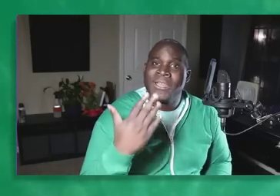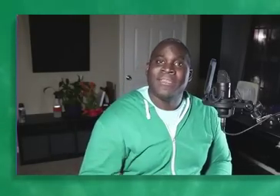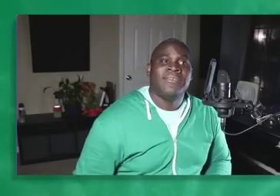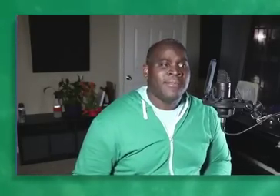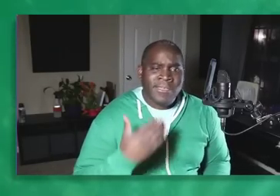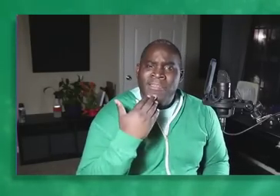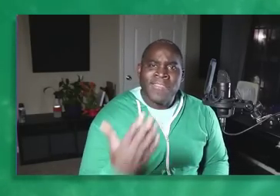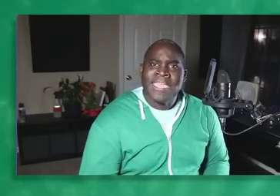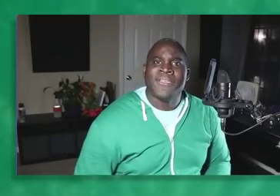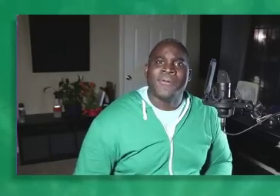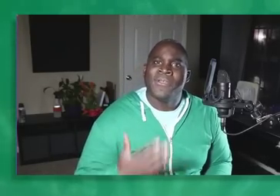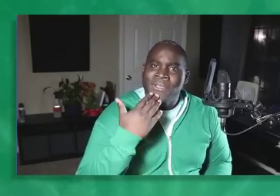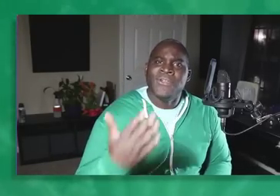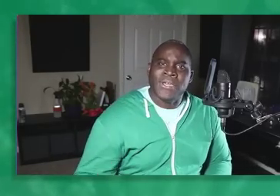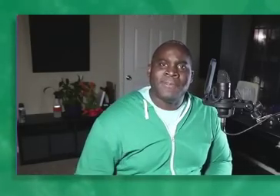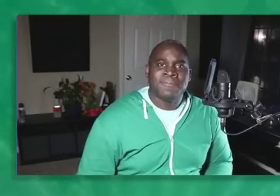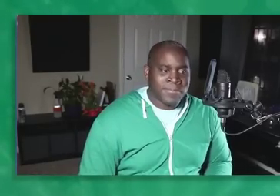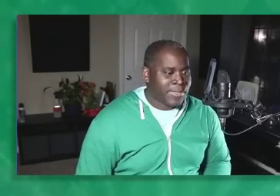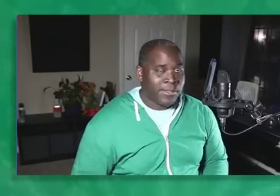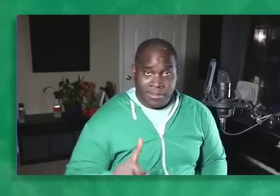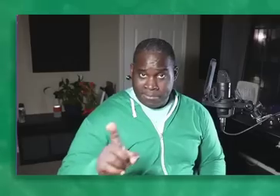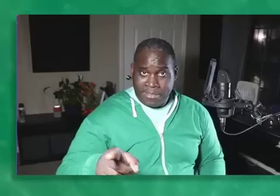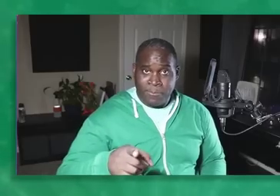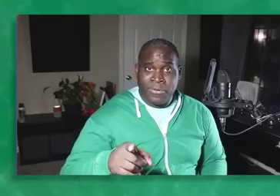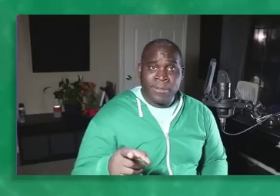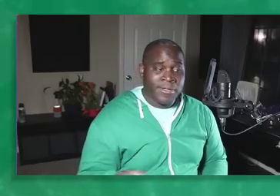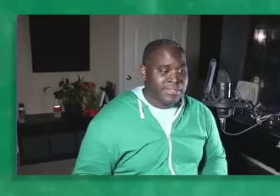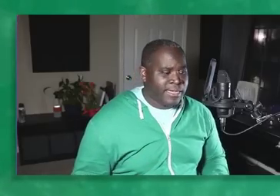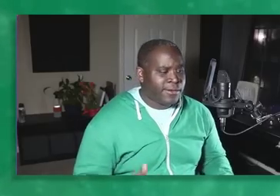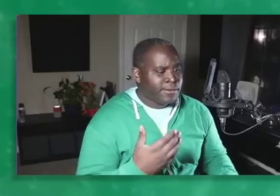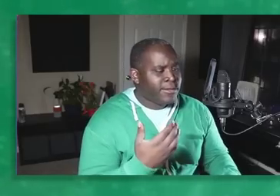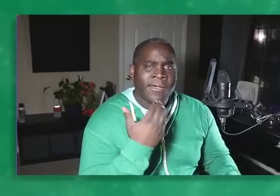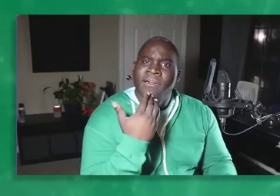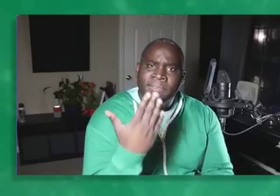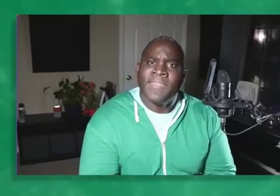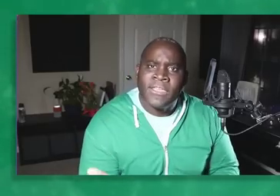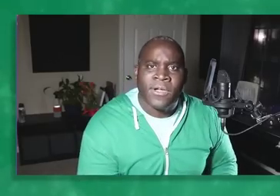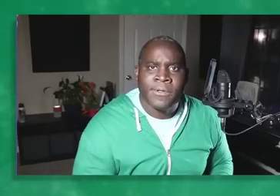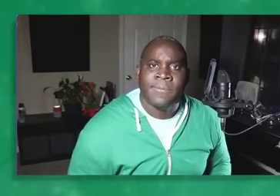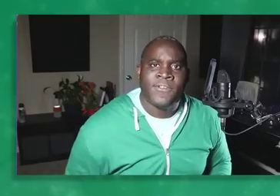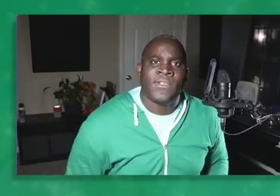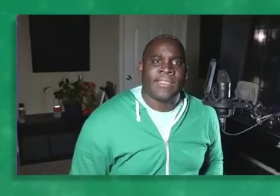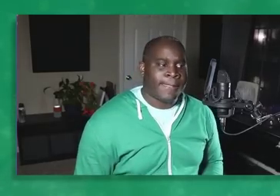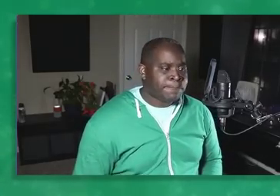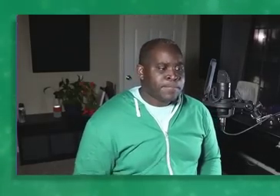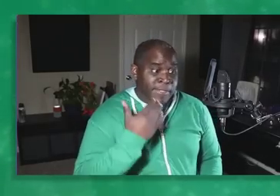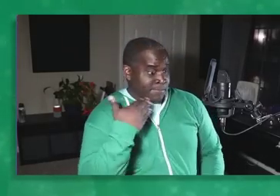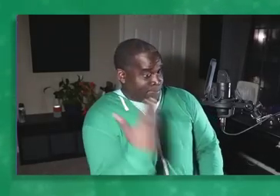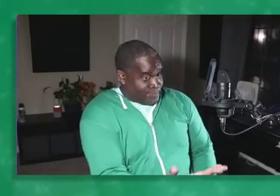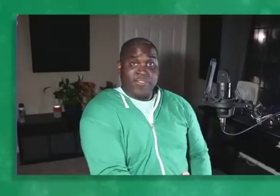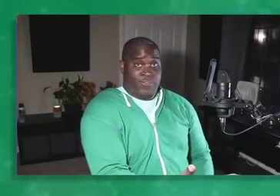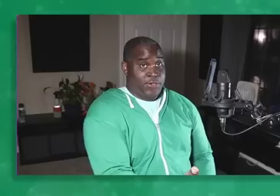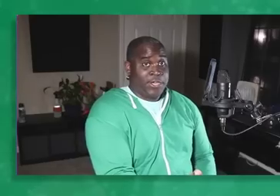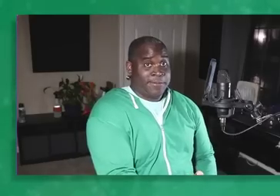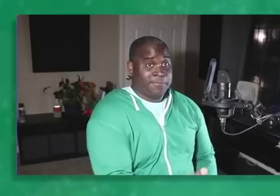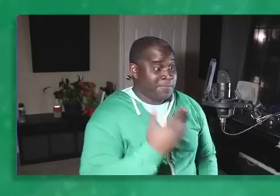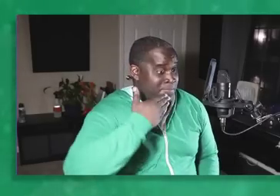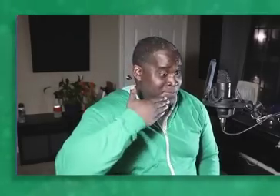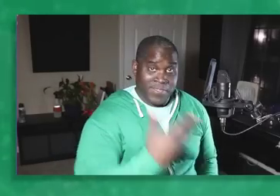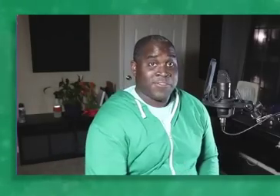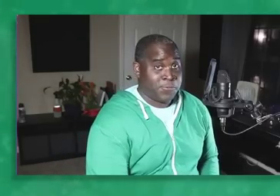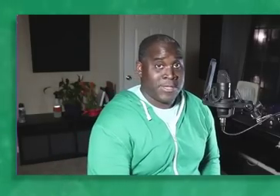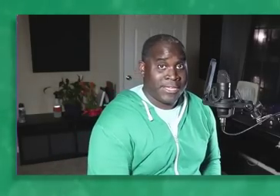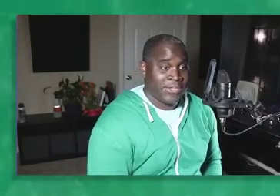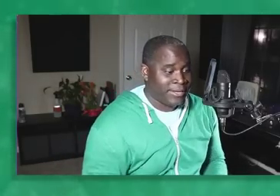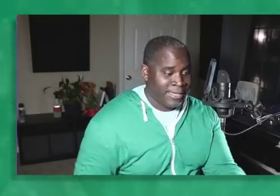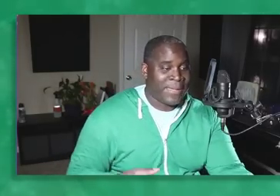Good morning. Thank you. Good. Putting all together. Thank you. I really appreciate that. This is good.